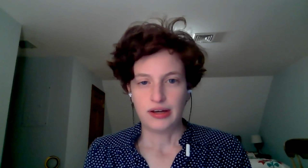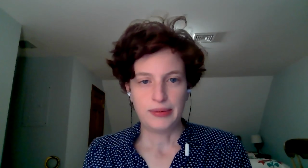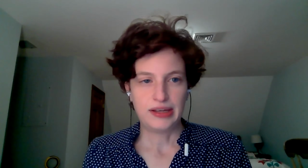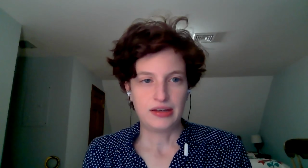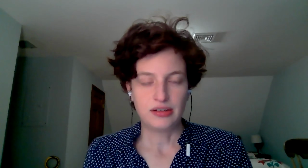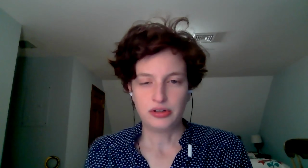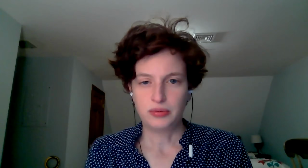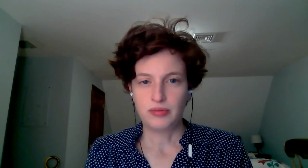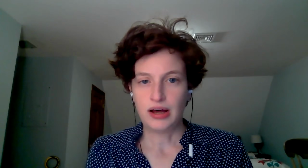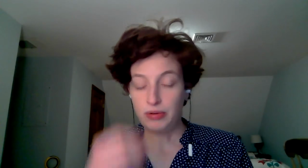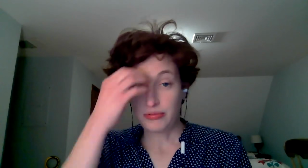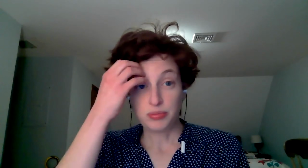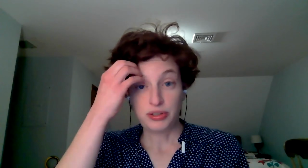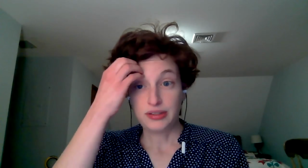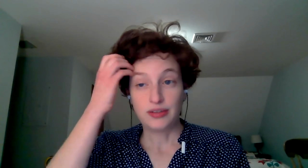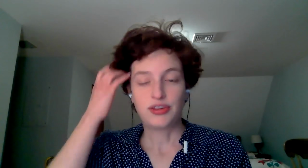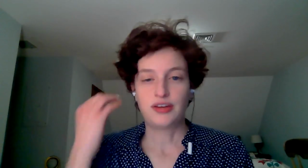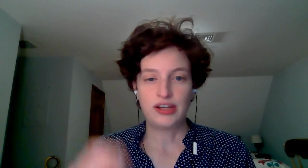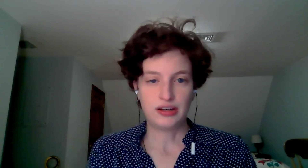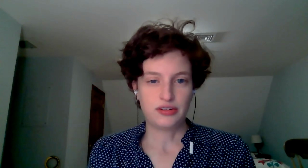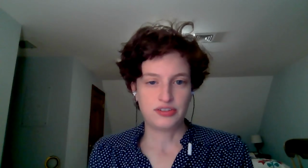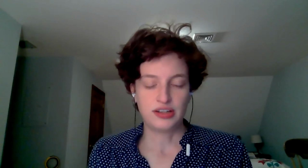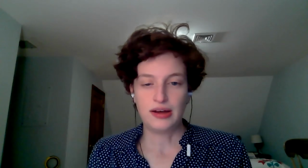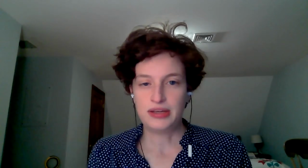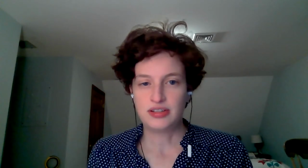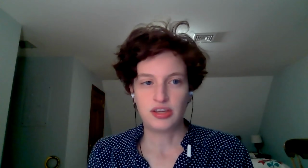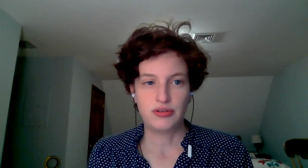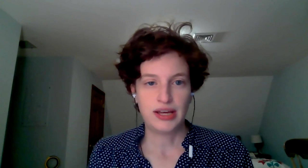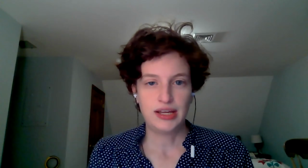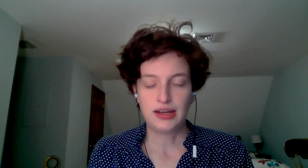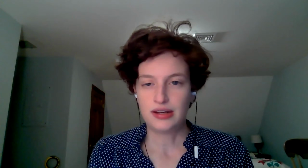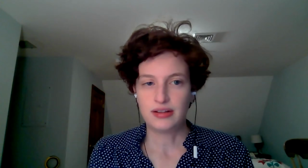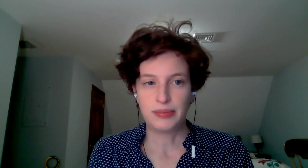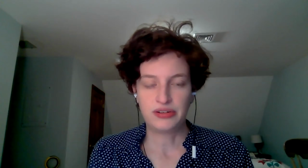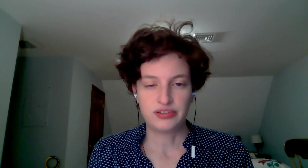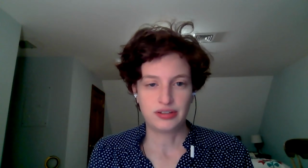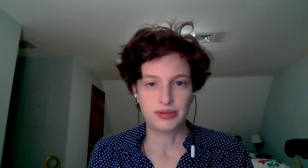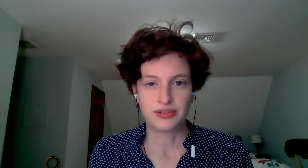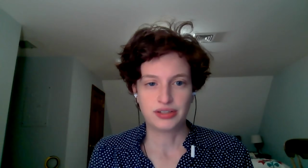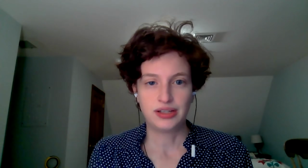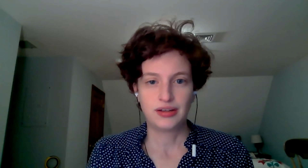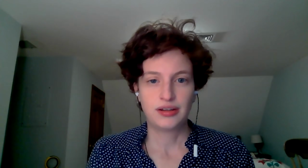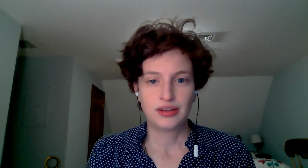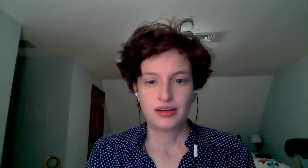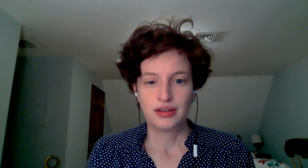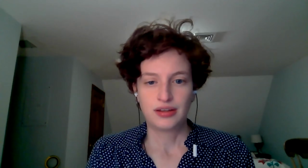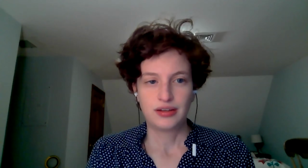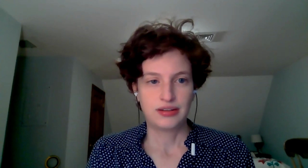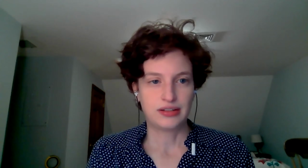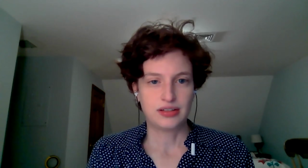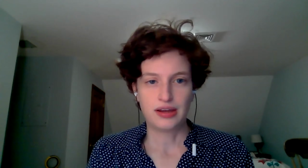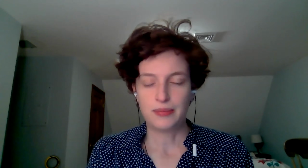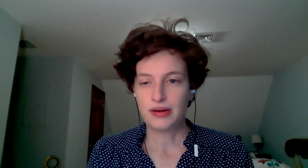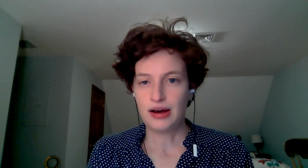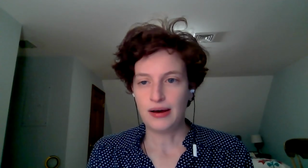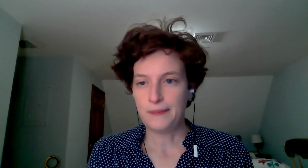All right, again, you're welcome to put, if you think of any others, into the Q&A, and the panelists can potentially